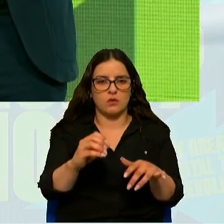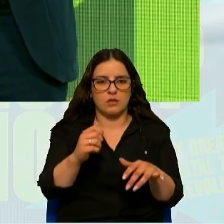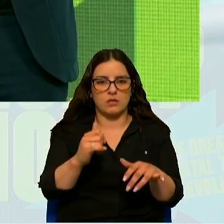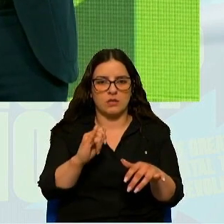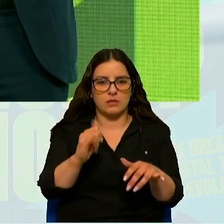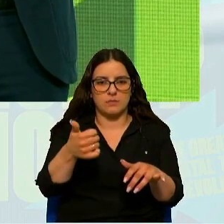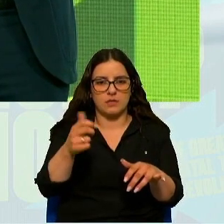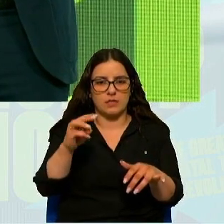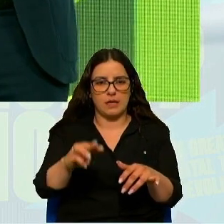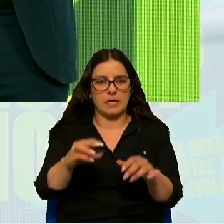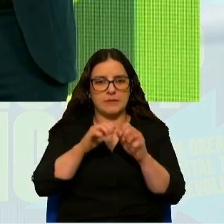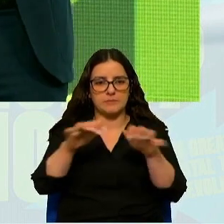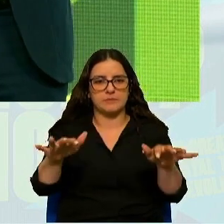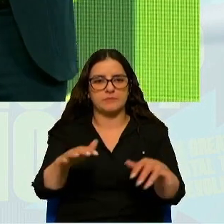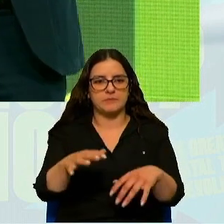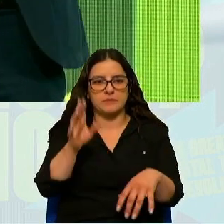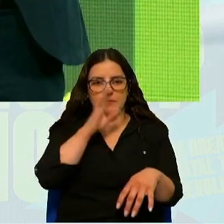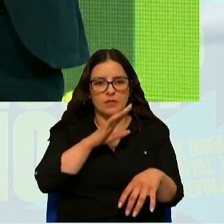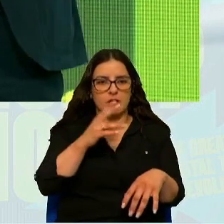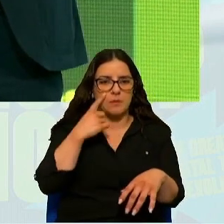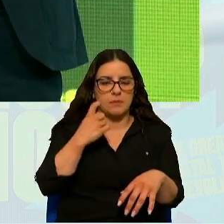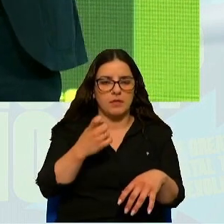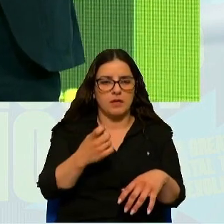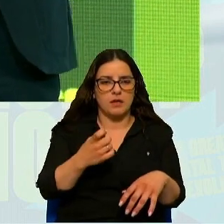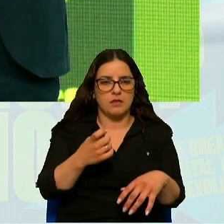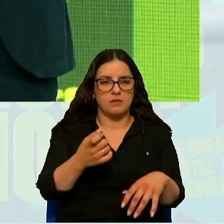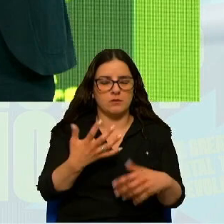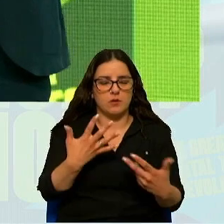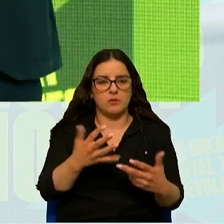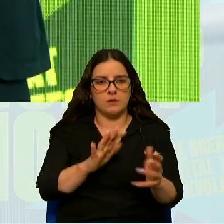And at this moment, we are